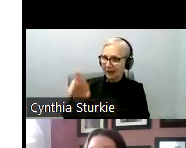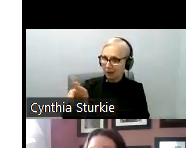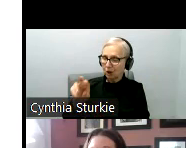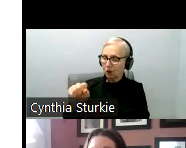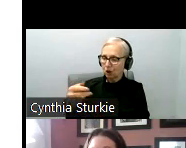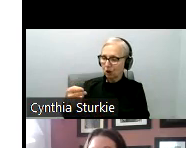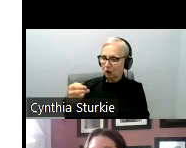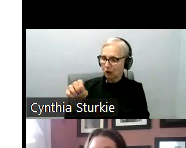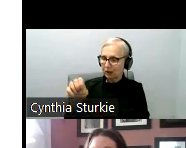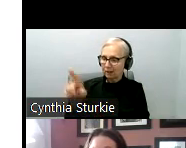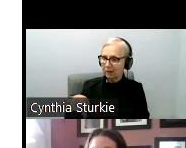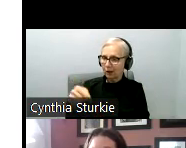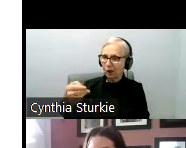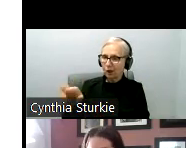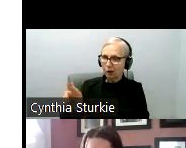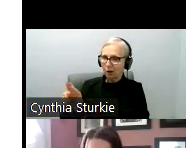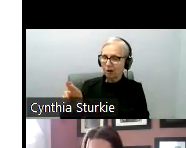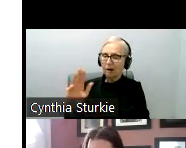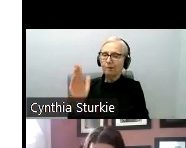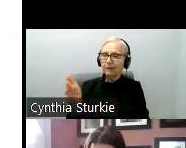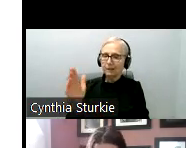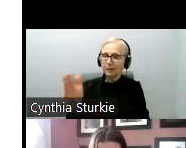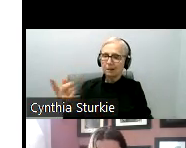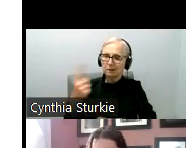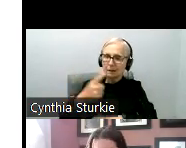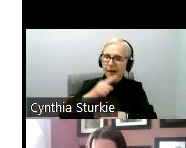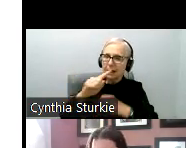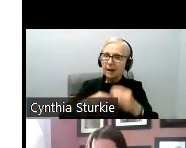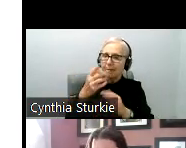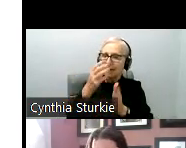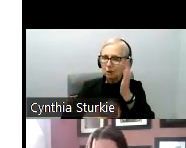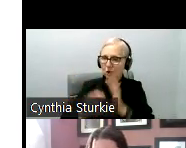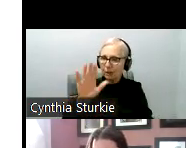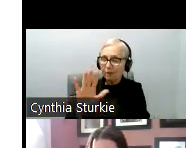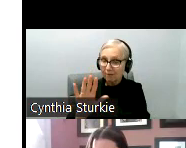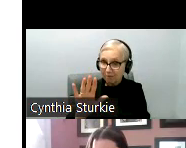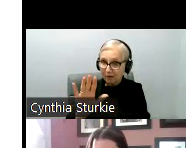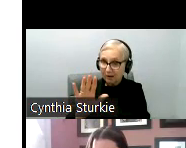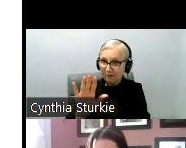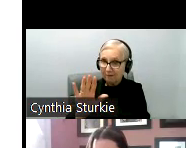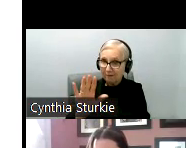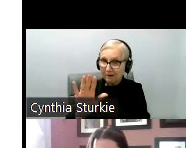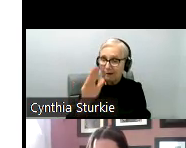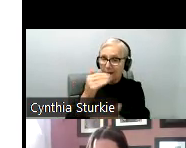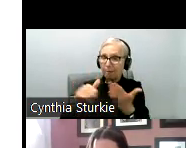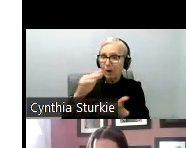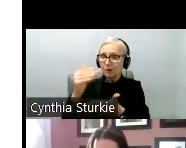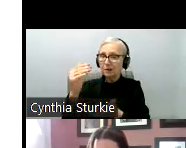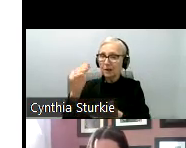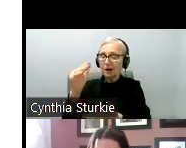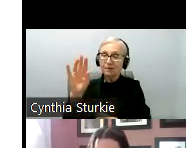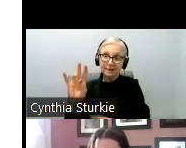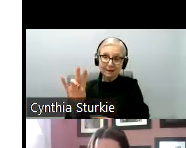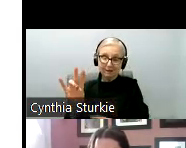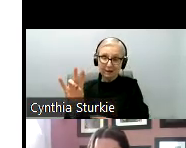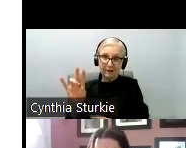pronouns, and I will be talking to you today about Chapter 5 and parts of Chapter 7. And